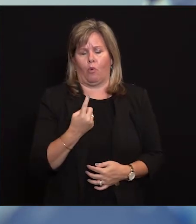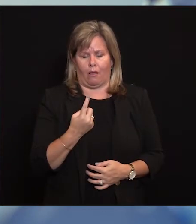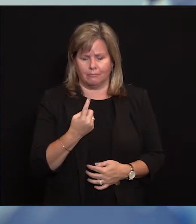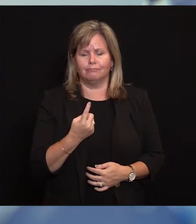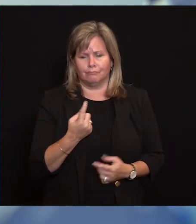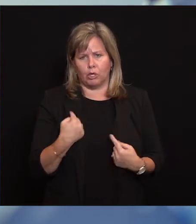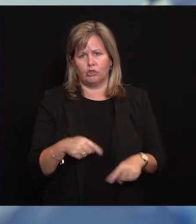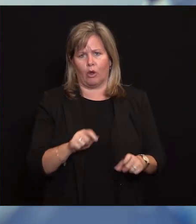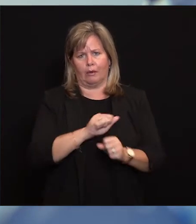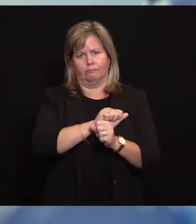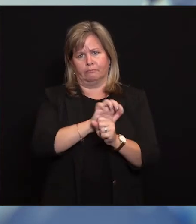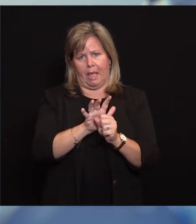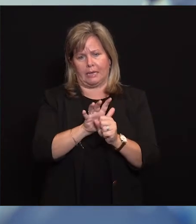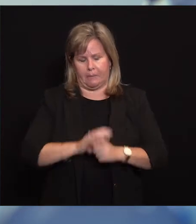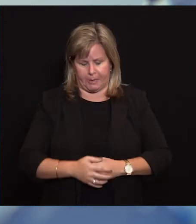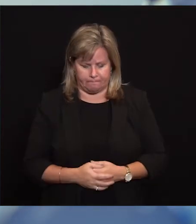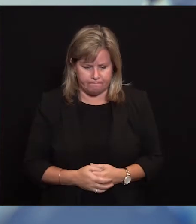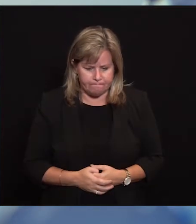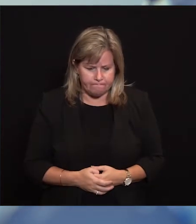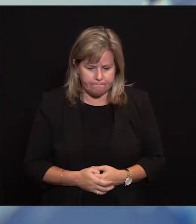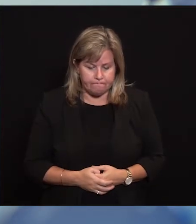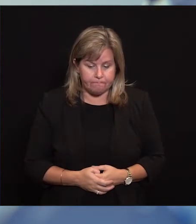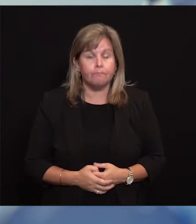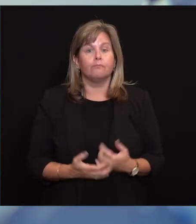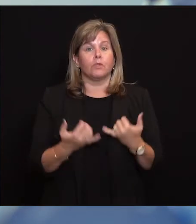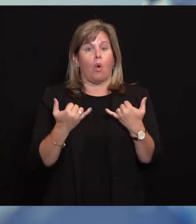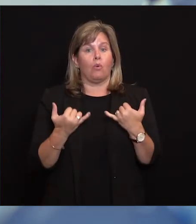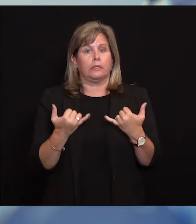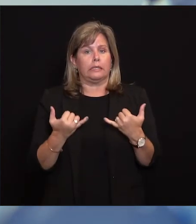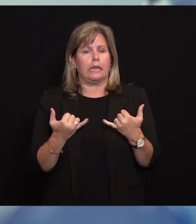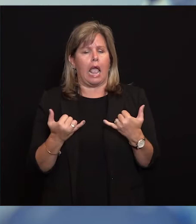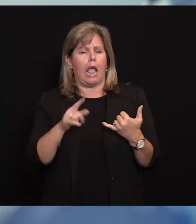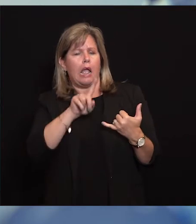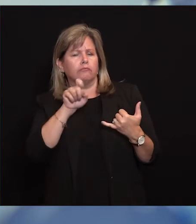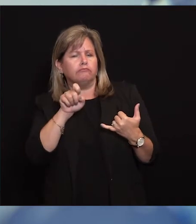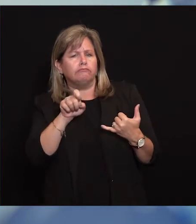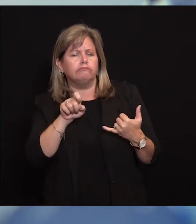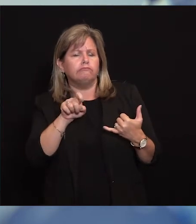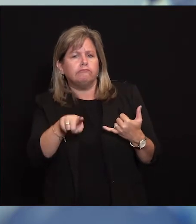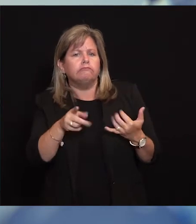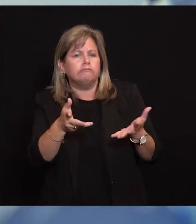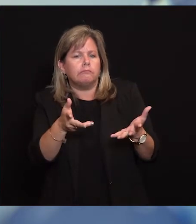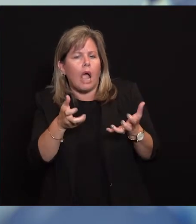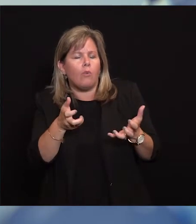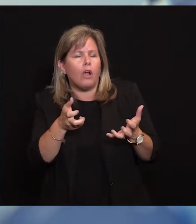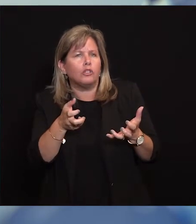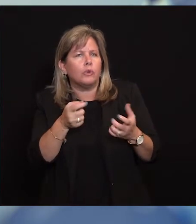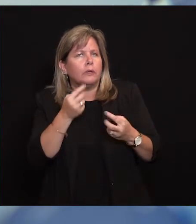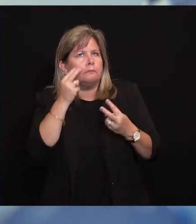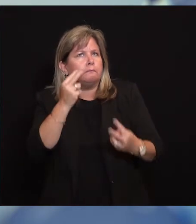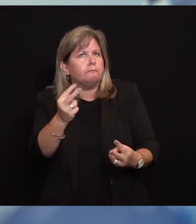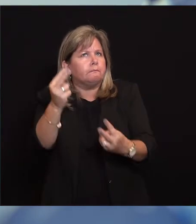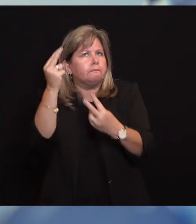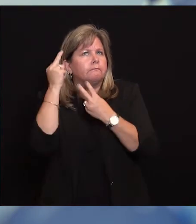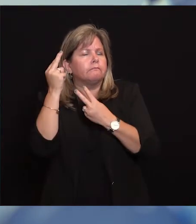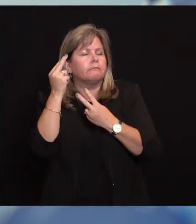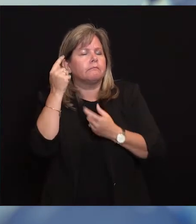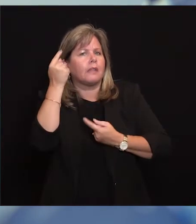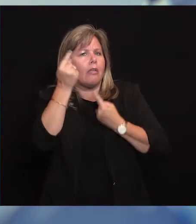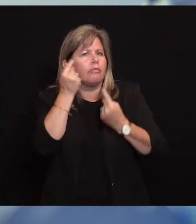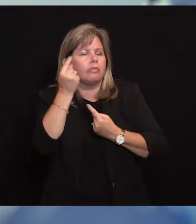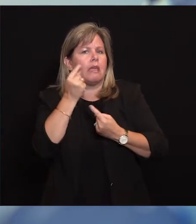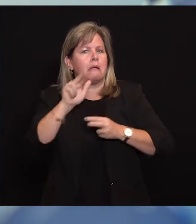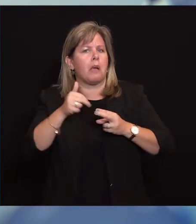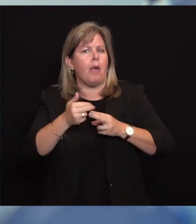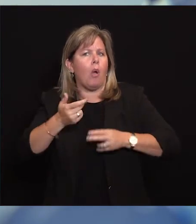pandemic. So today I'm going to ask you to step in a time machine with me for a moment. And we're going to go back